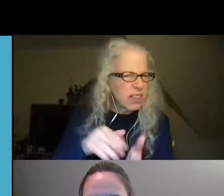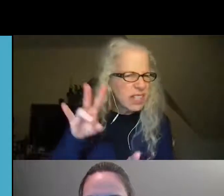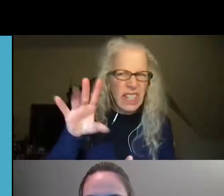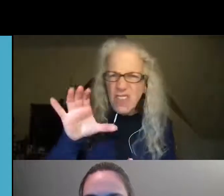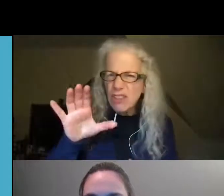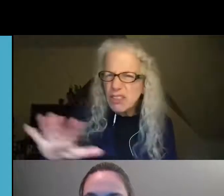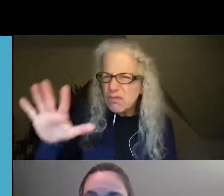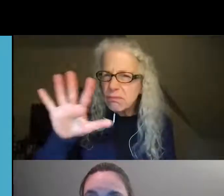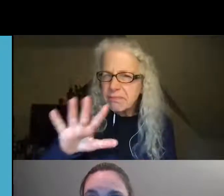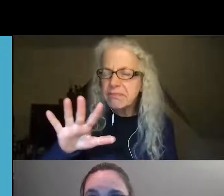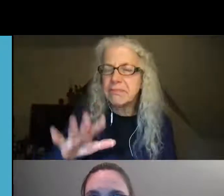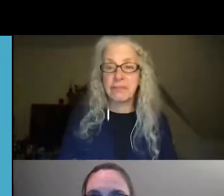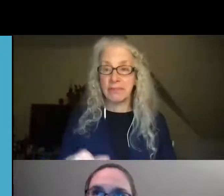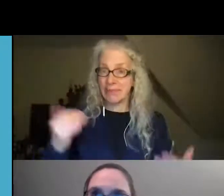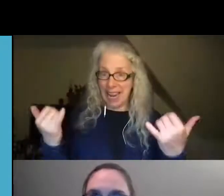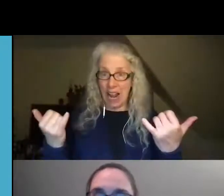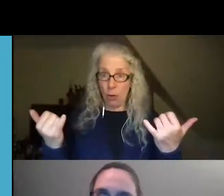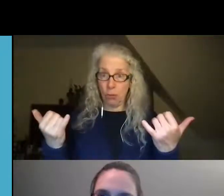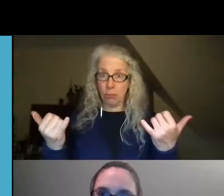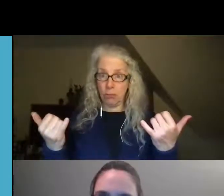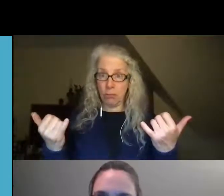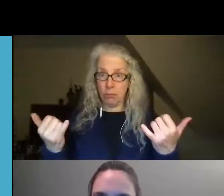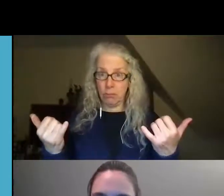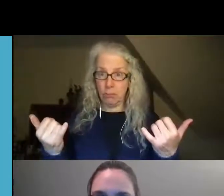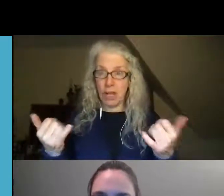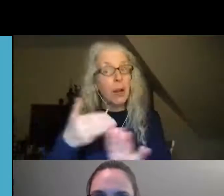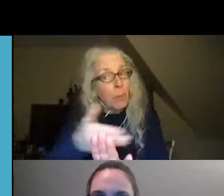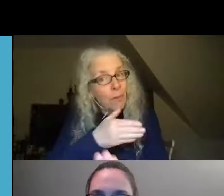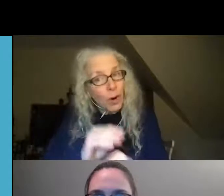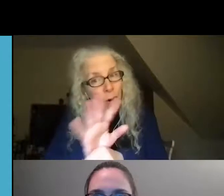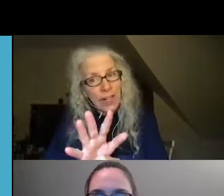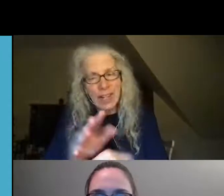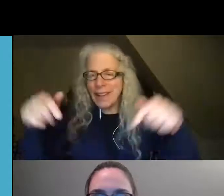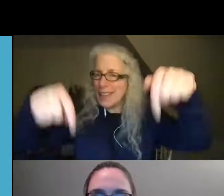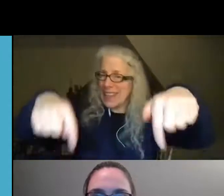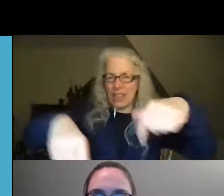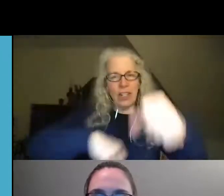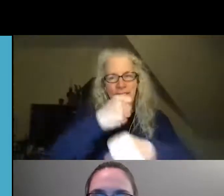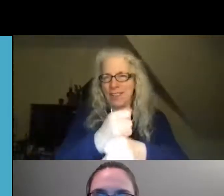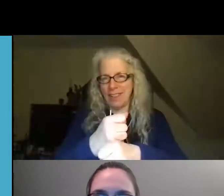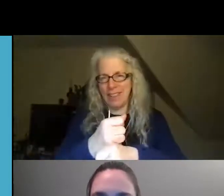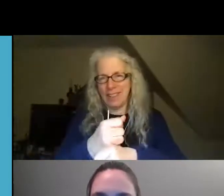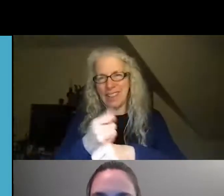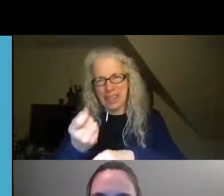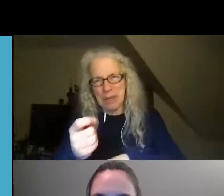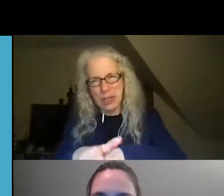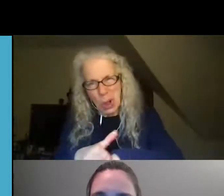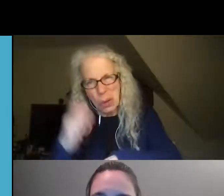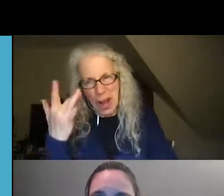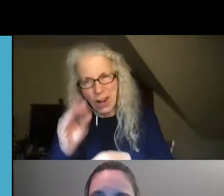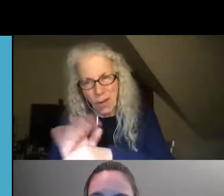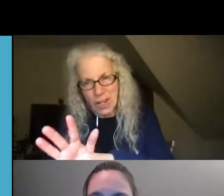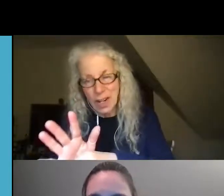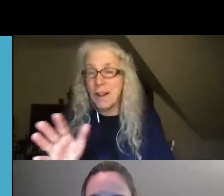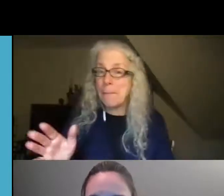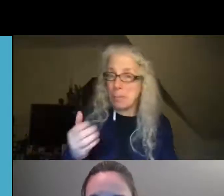requests. And now, pre-COVID, this year has been a little bit slower, but pre-COVID, we were up